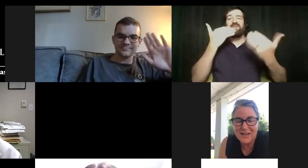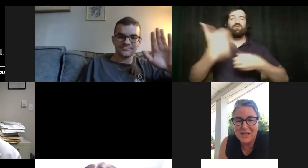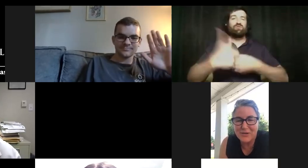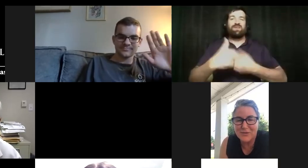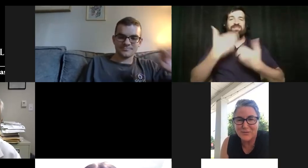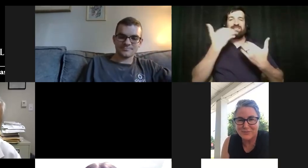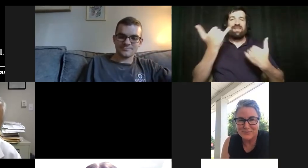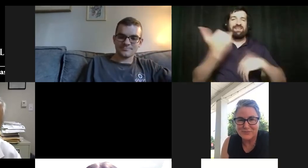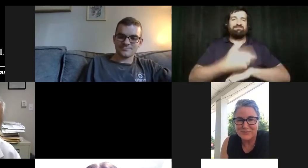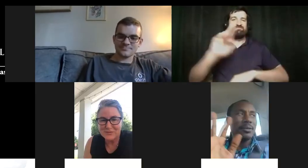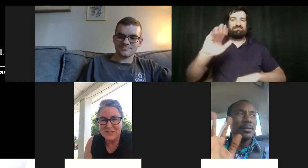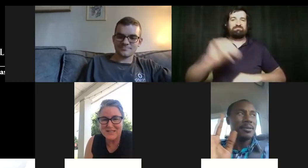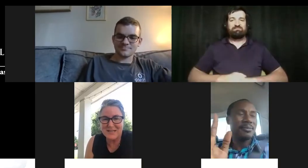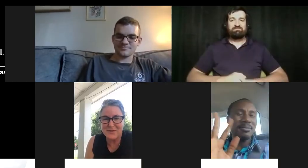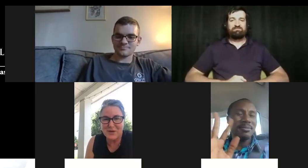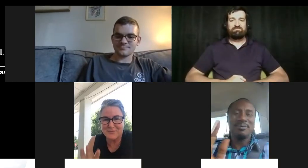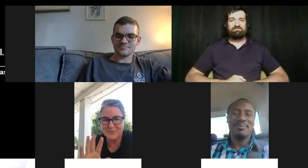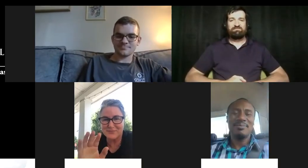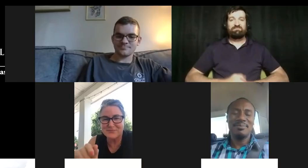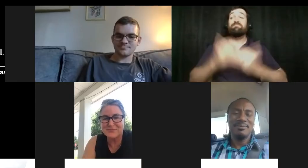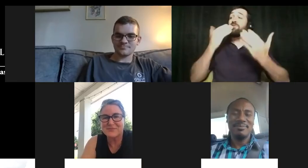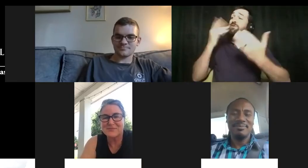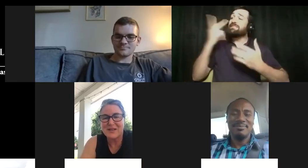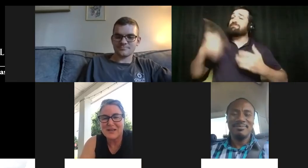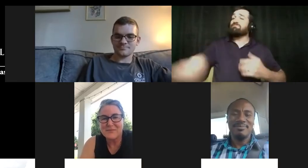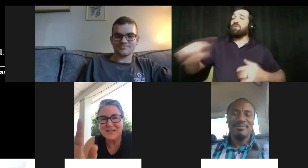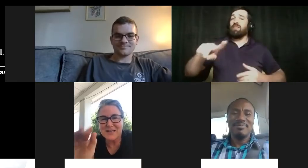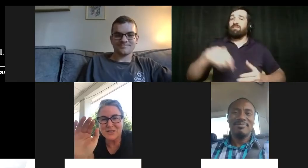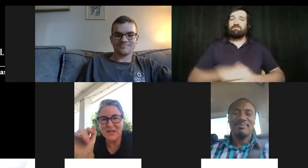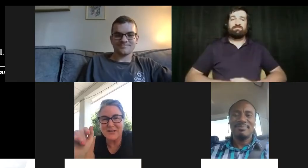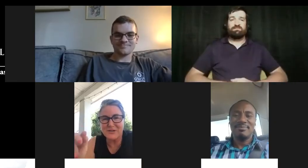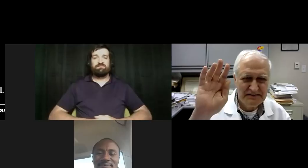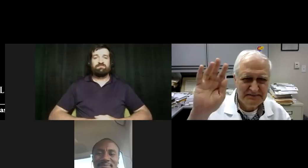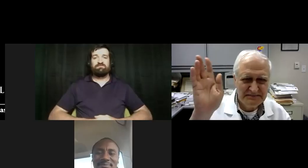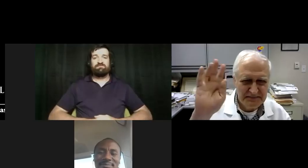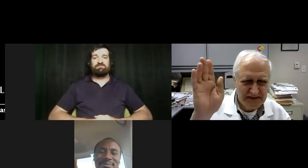today. Bye, Thank everybody. you. Thank you. Good to see everyone. It was great. Bye, Dr.